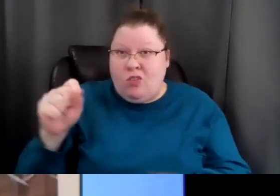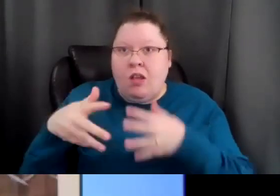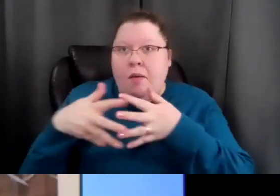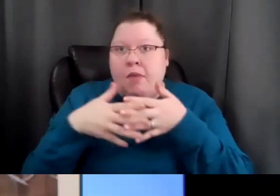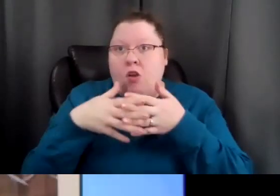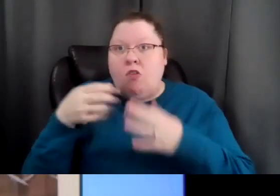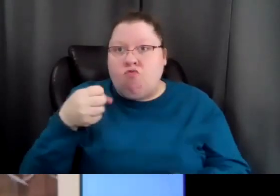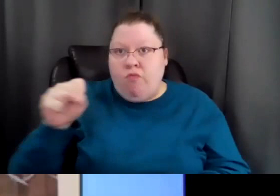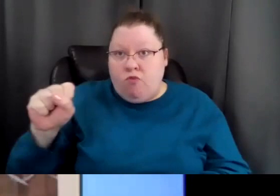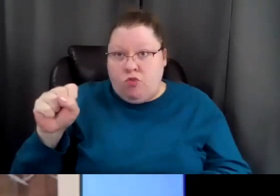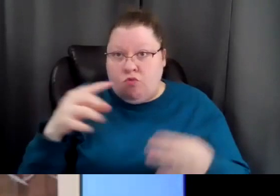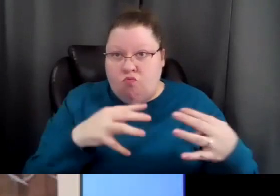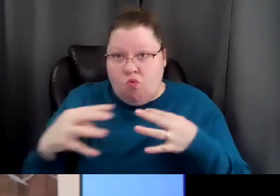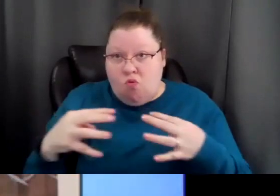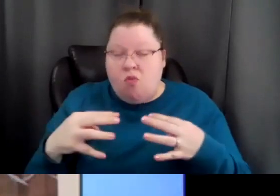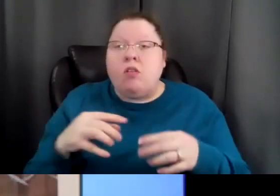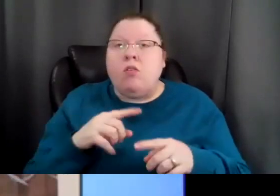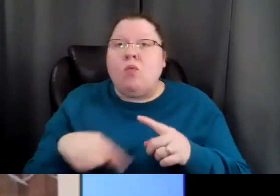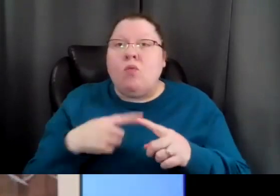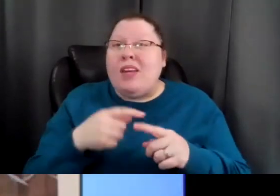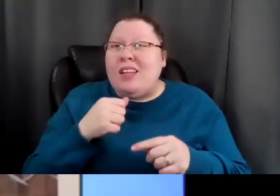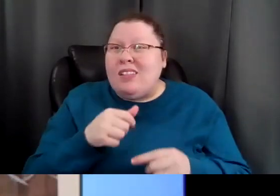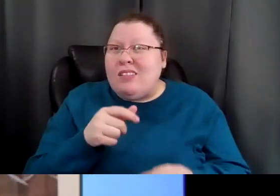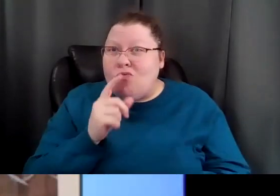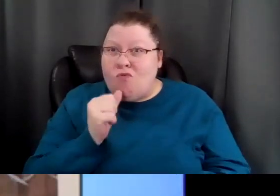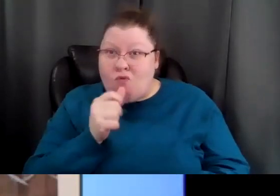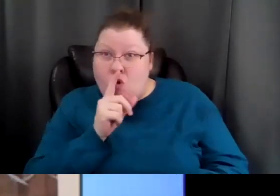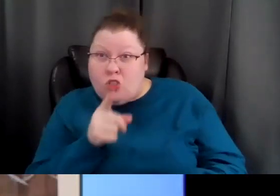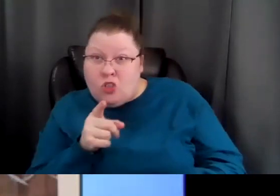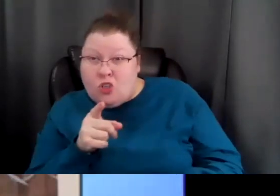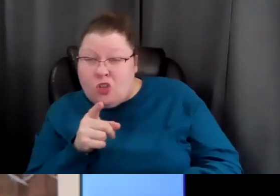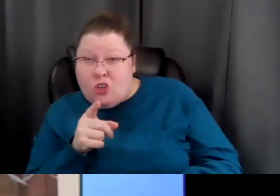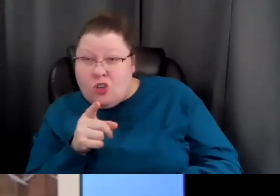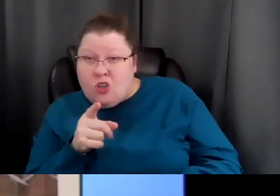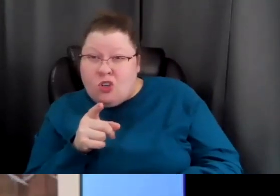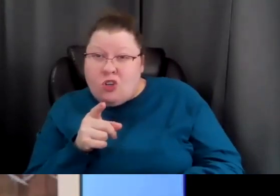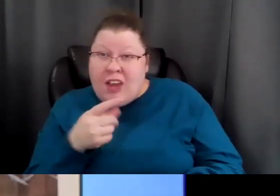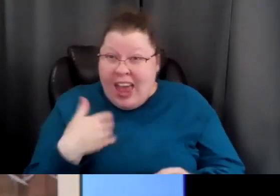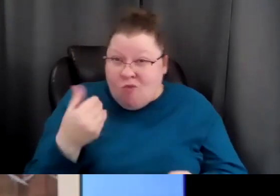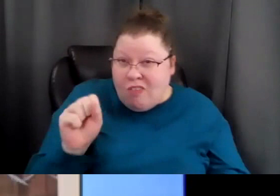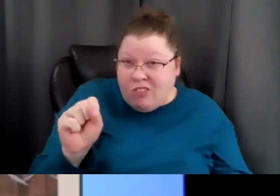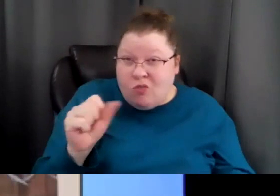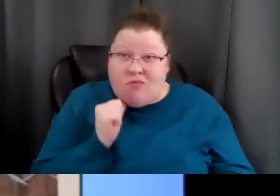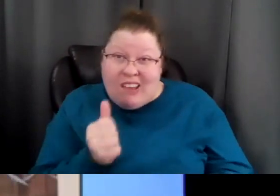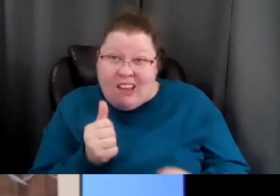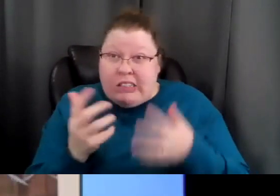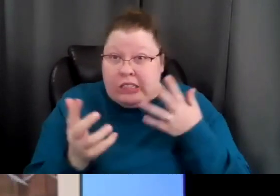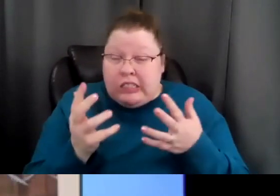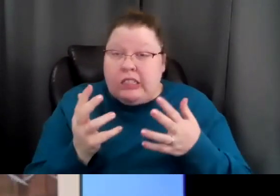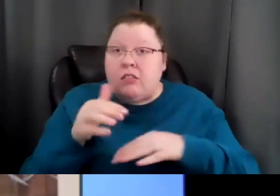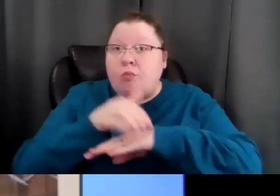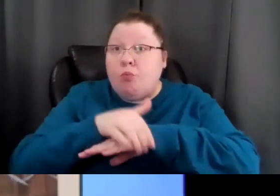American Revolution, when it wasn't even for certain that America was going to have a revolution. The British